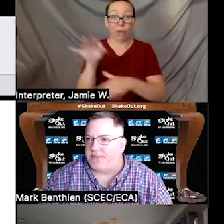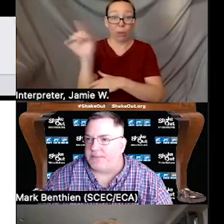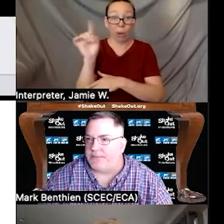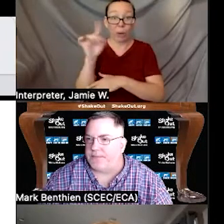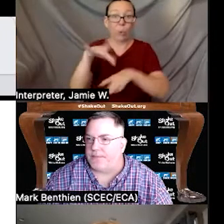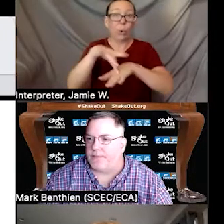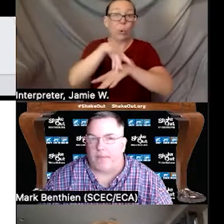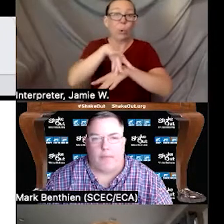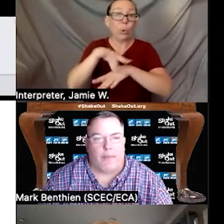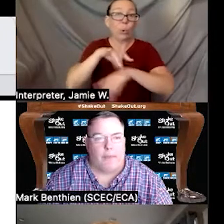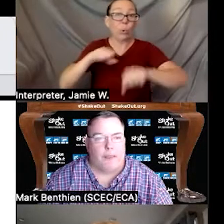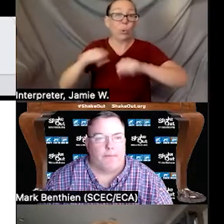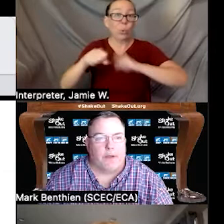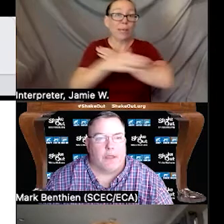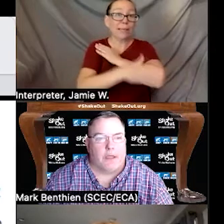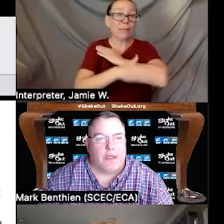earthquakecountry.org/languages.